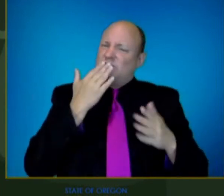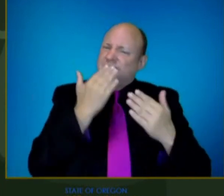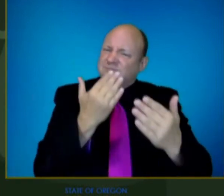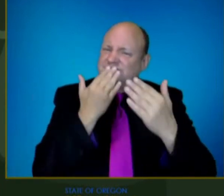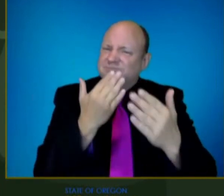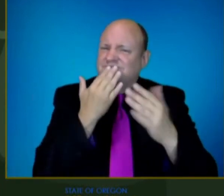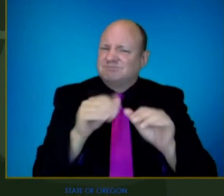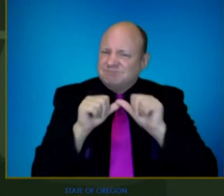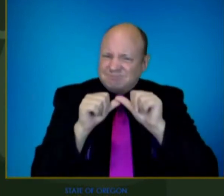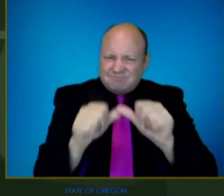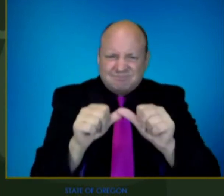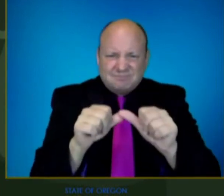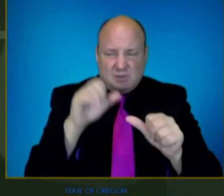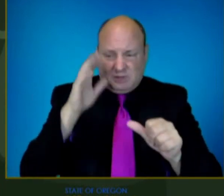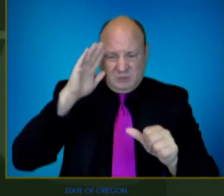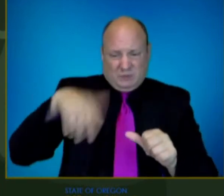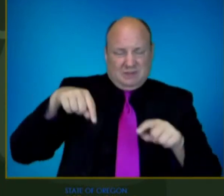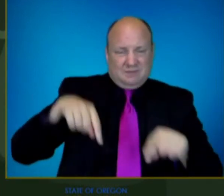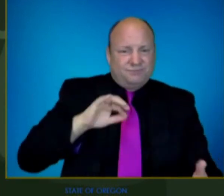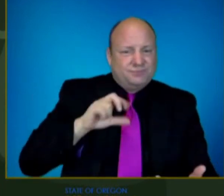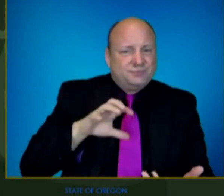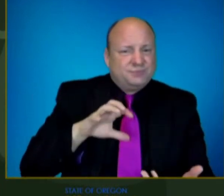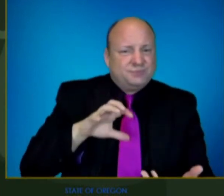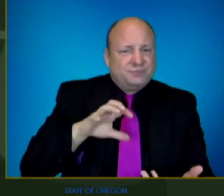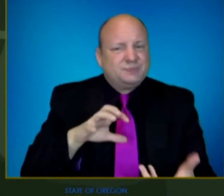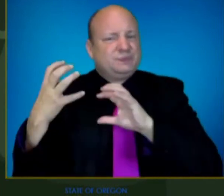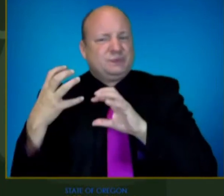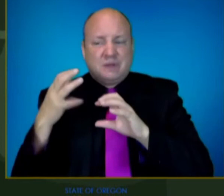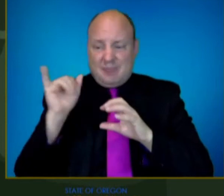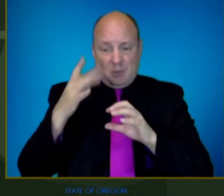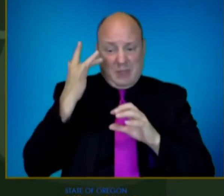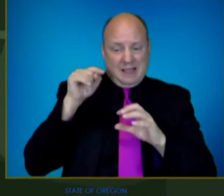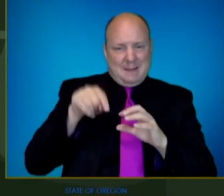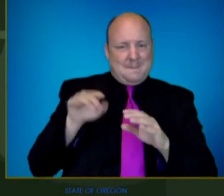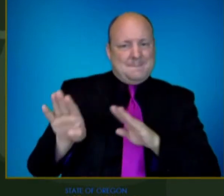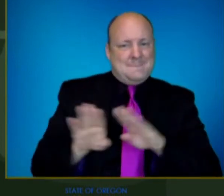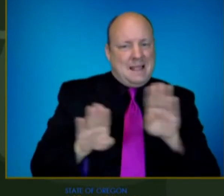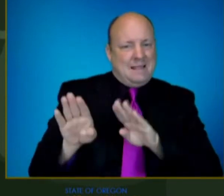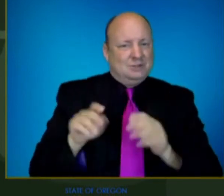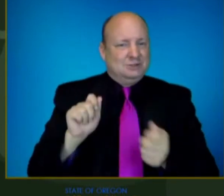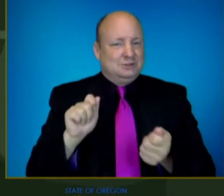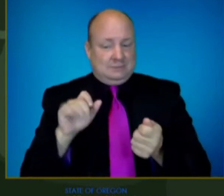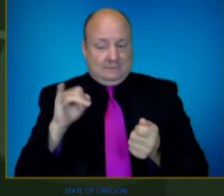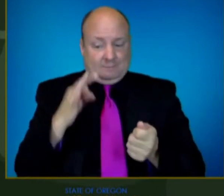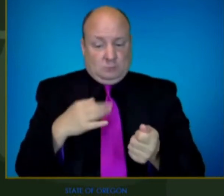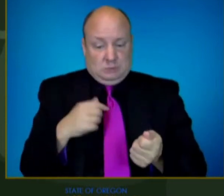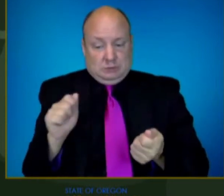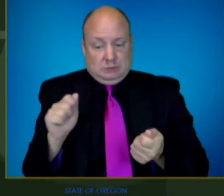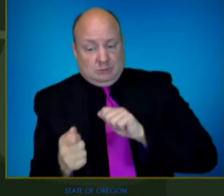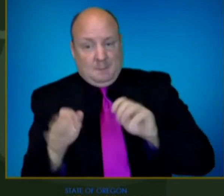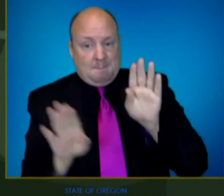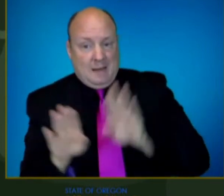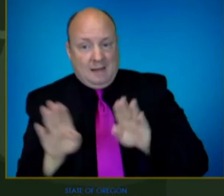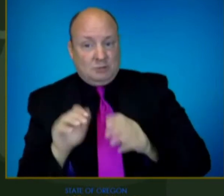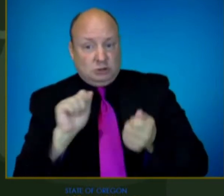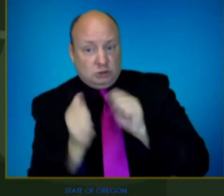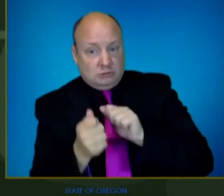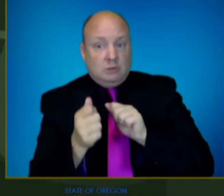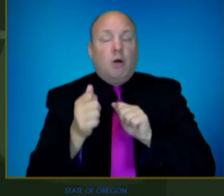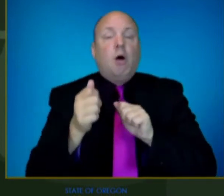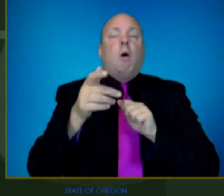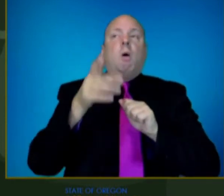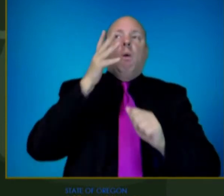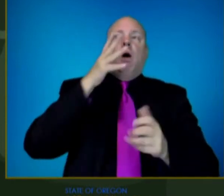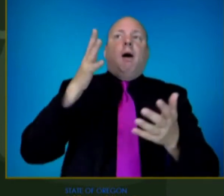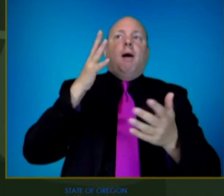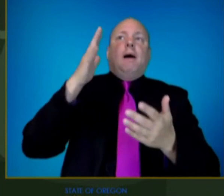will be critical to ensuring that our hospitals have enough capacity to meet the needs of all patients needing care. For